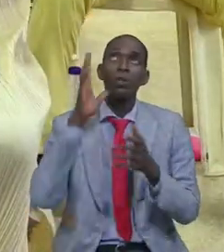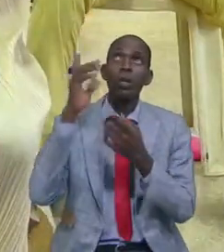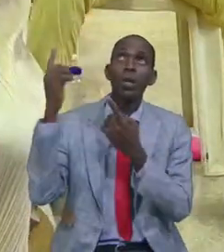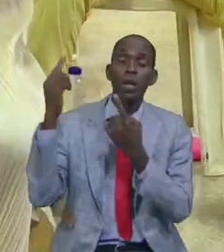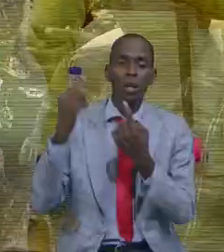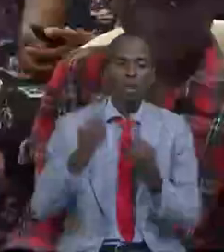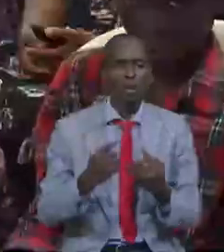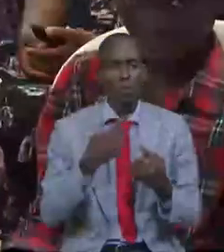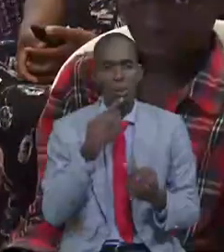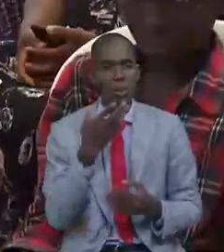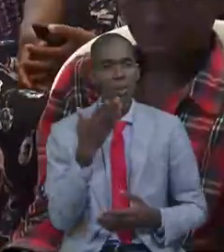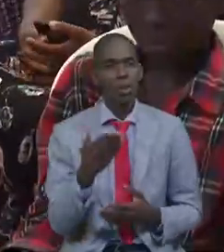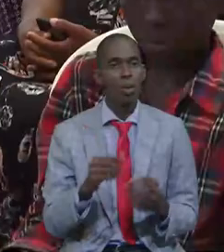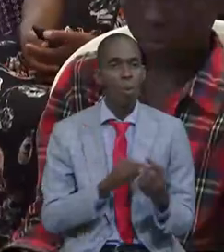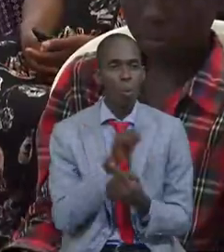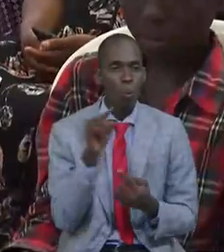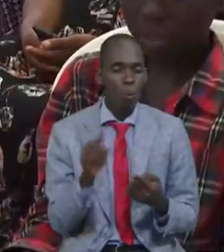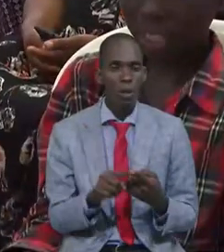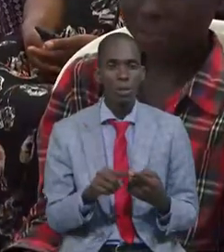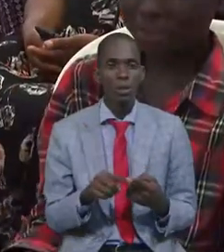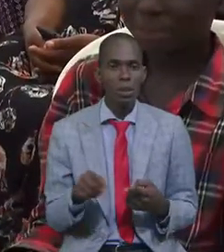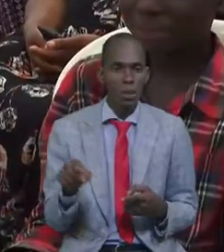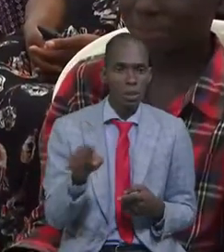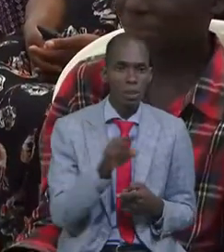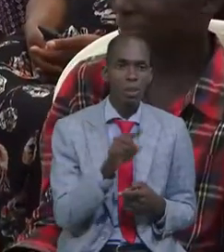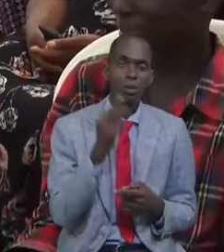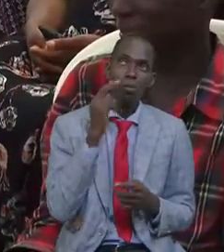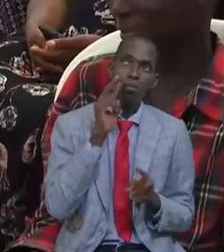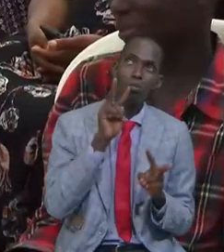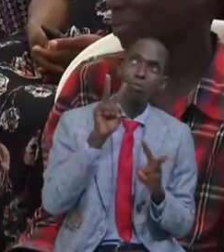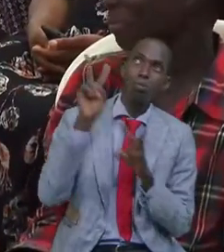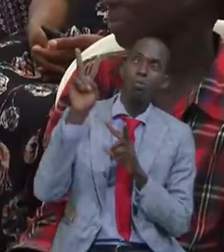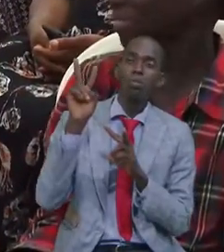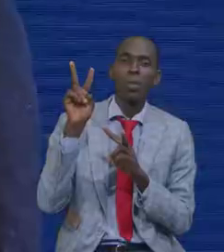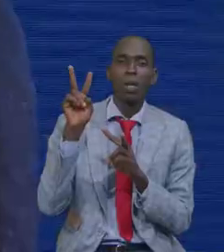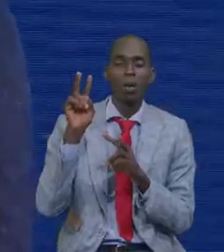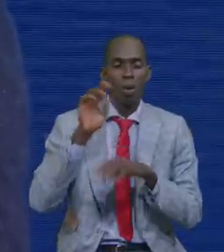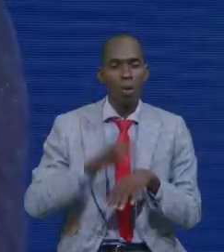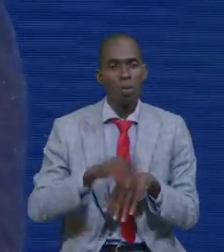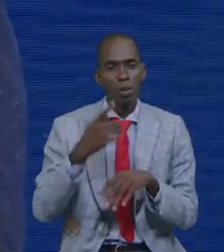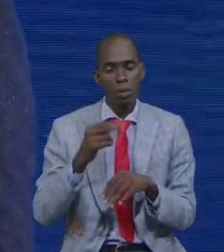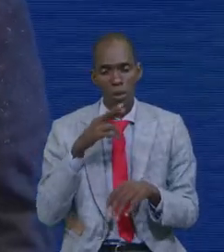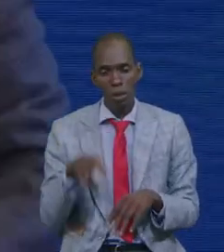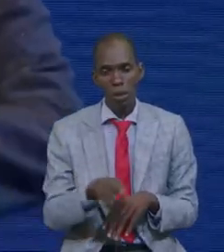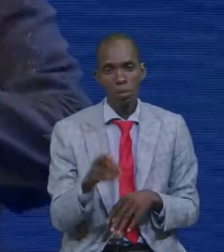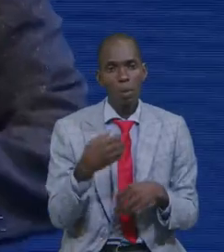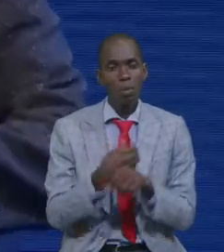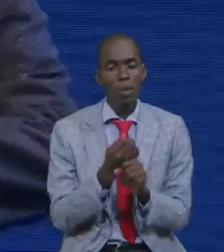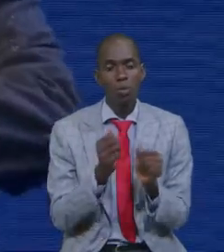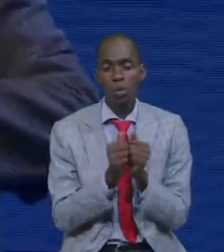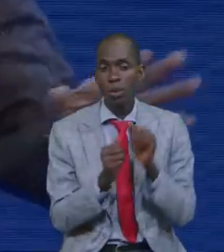It says, when he beheld, when he looked on the serpent of brass,